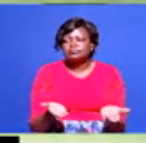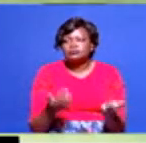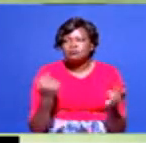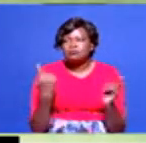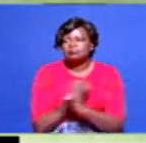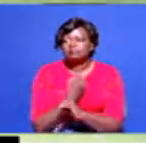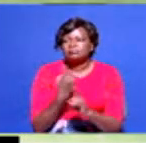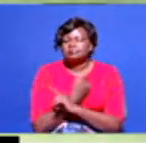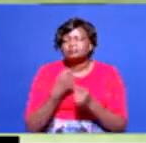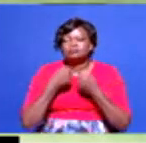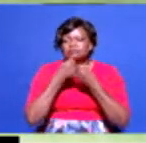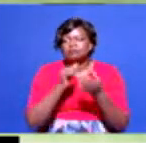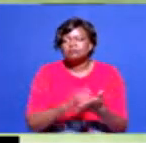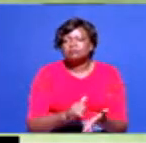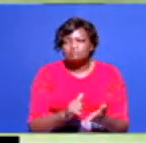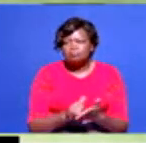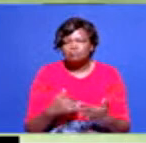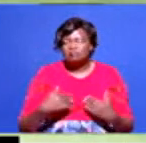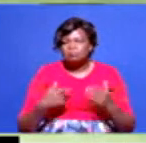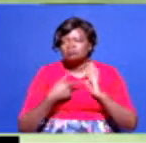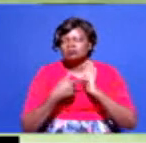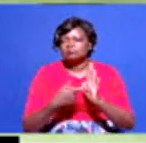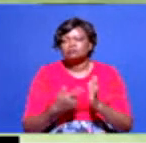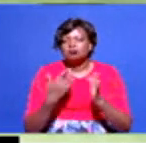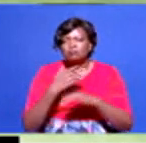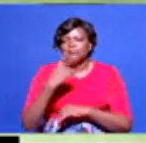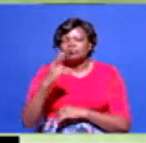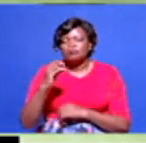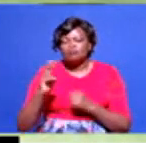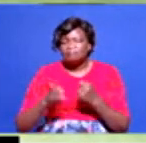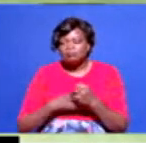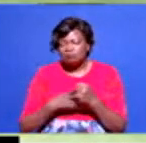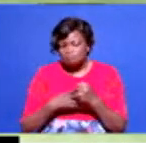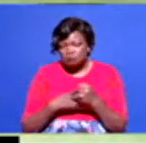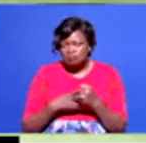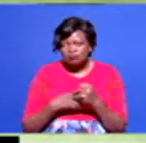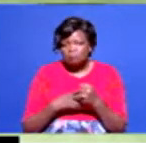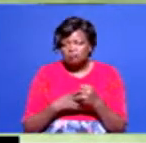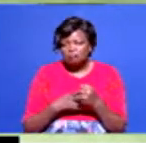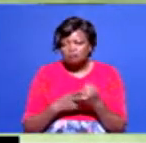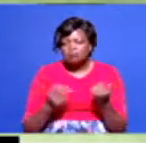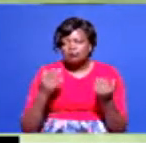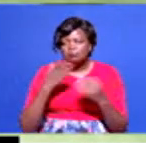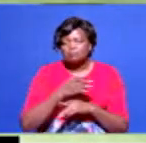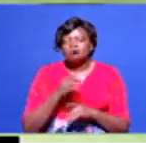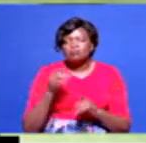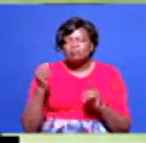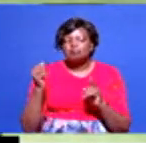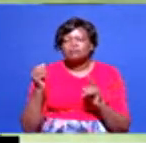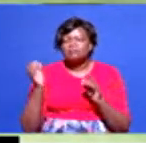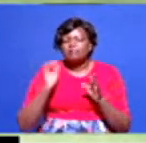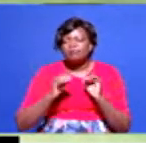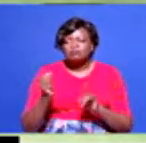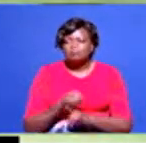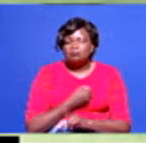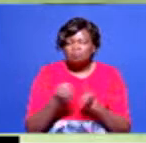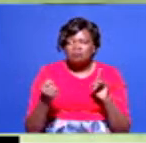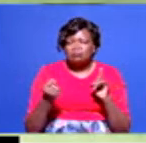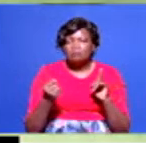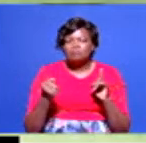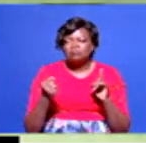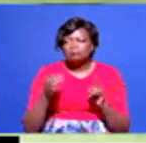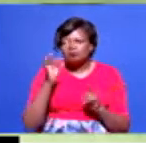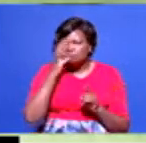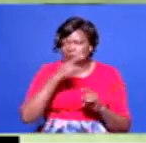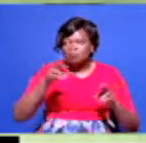challenges that came, for example, after the 2007 post-election violence, he was willing